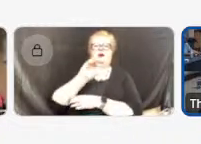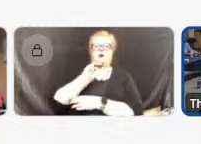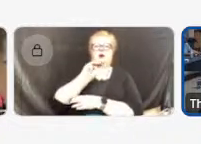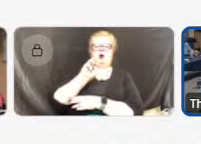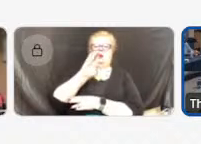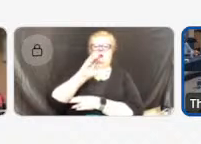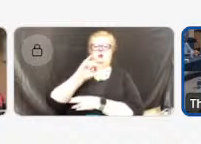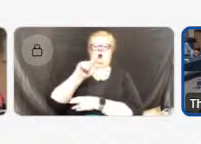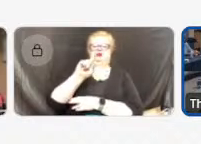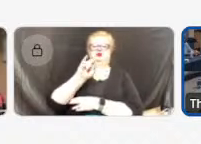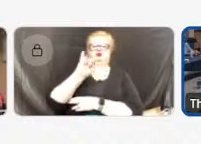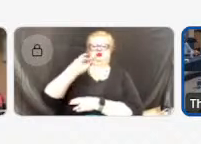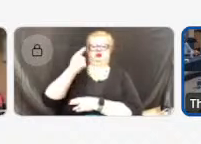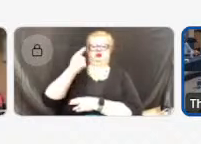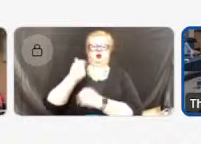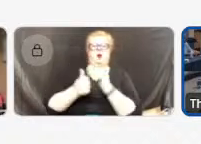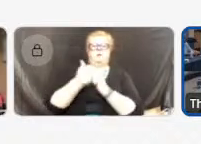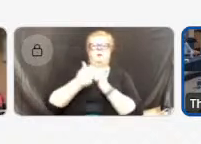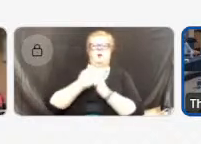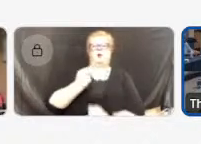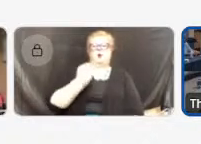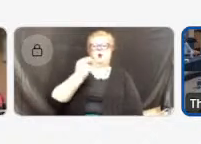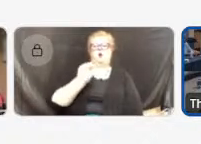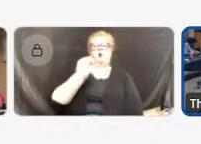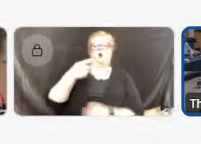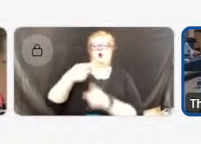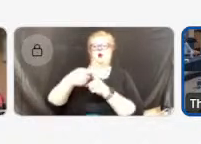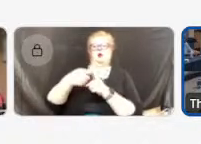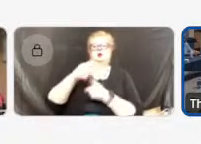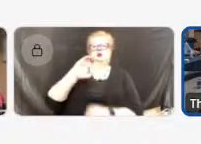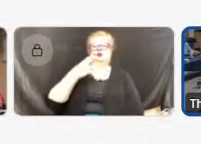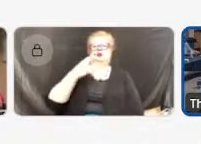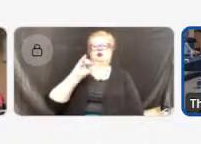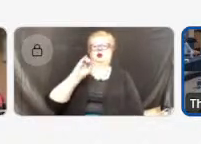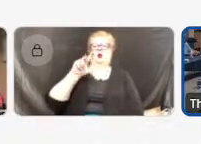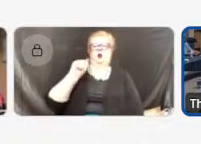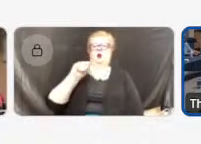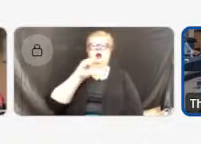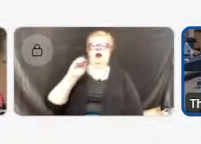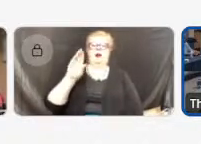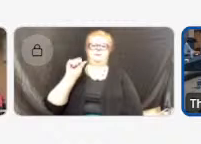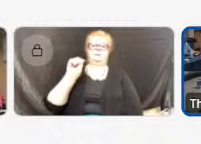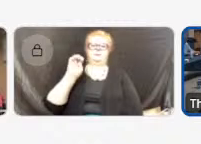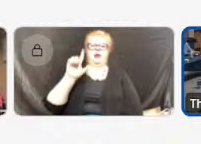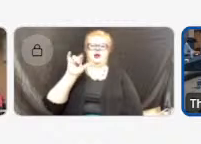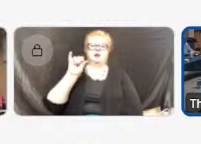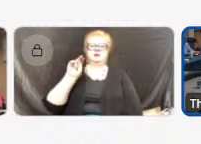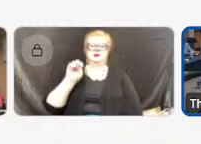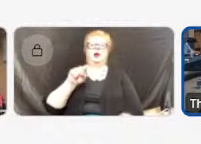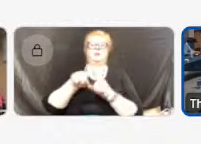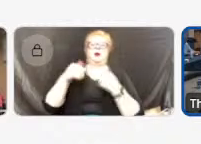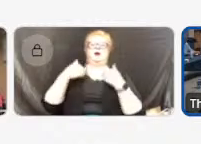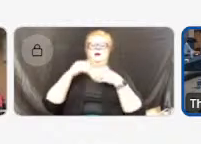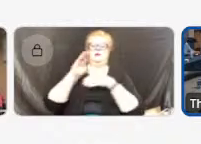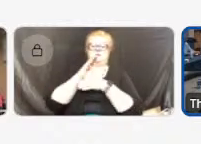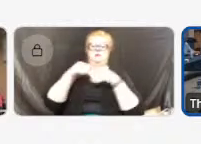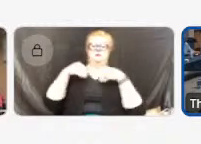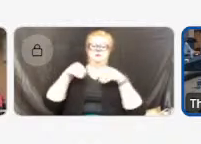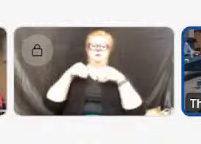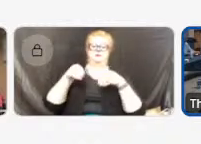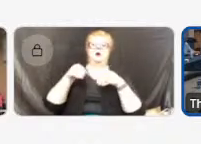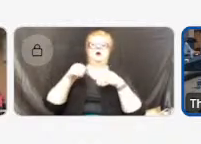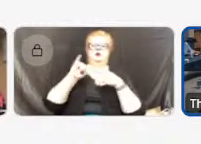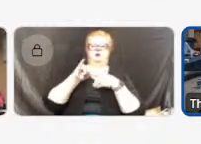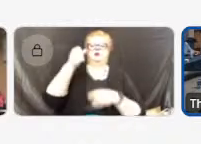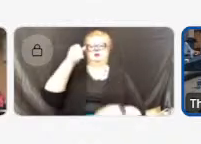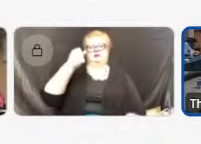area of commercial is to the north at the intersection of Chico and Baseline, but their commercial does extend all the way south.